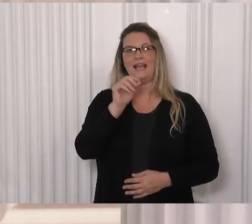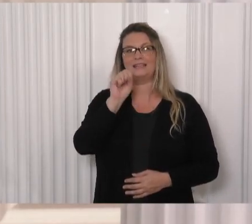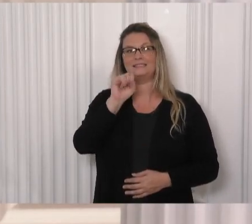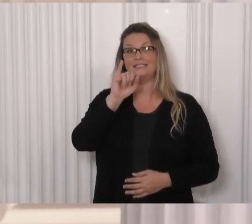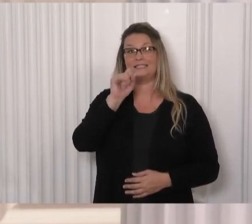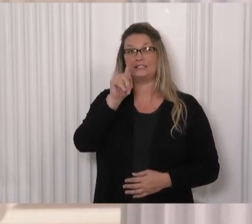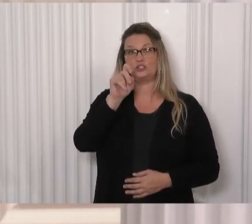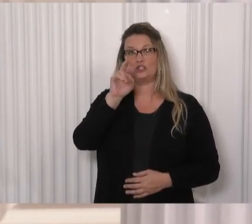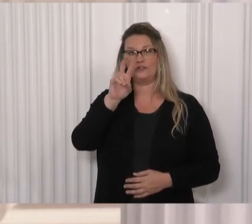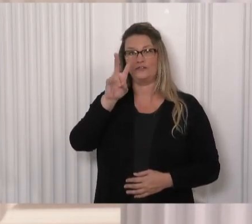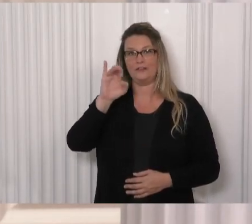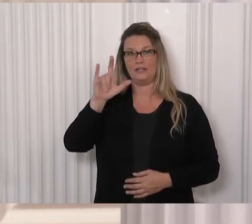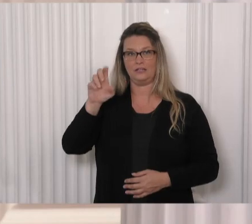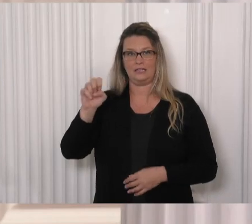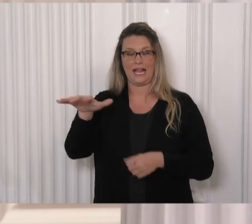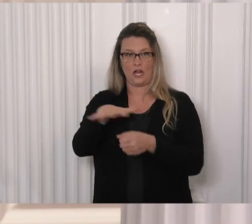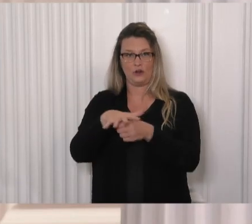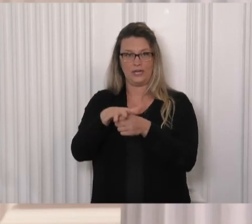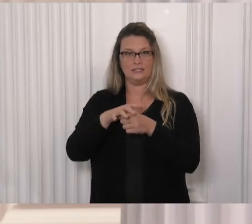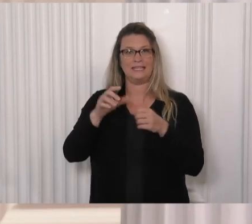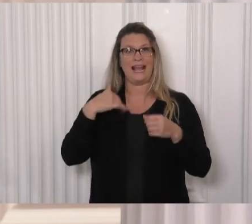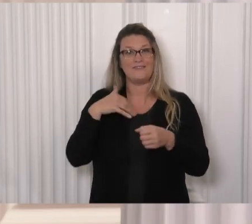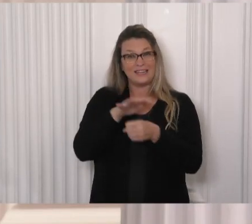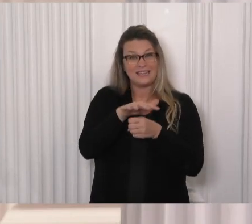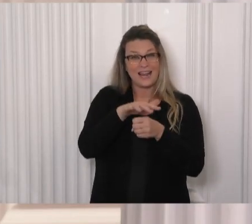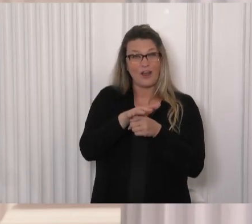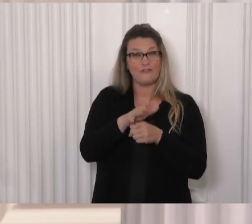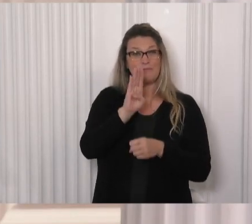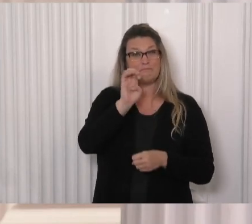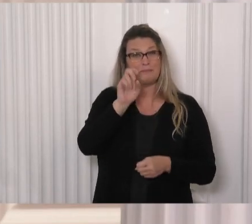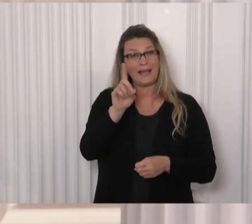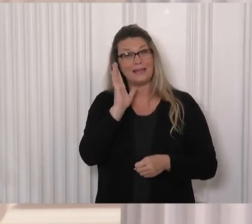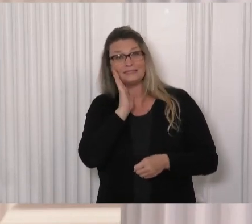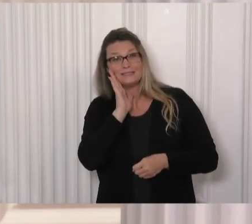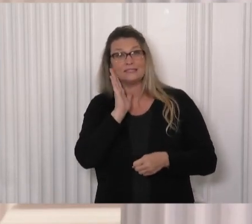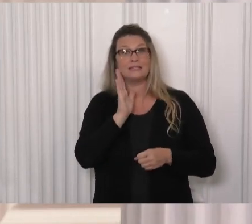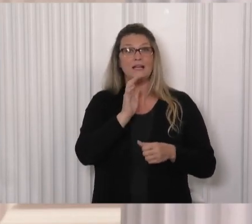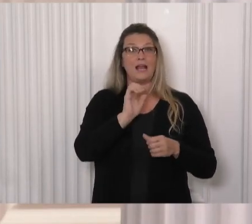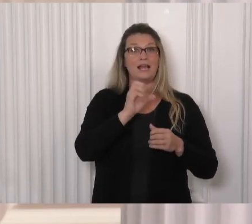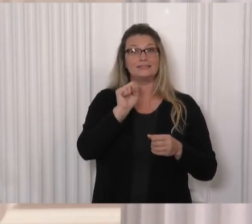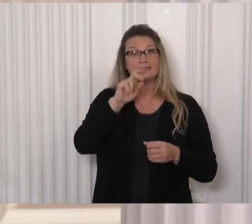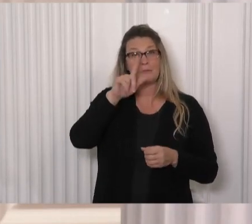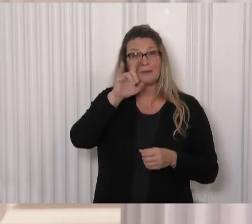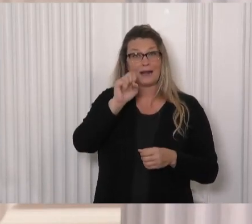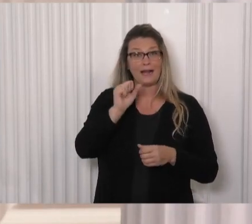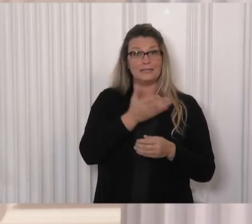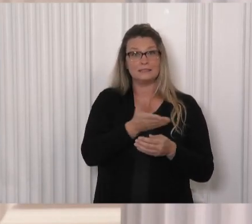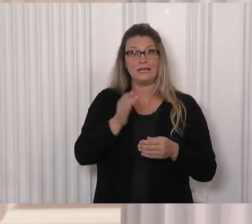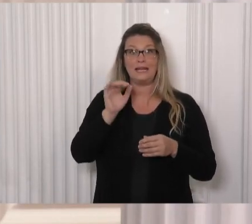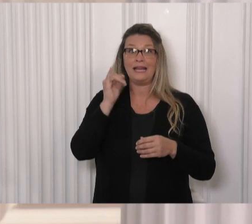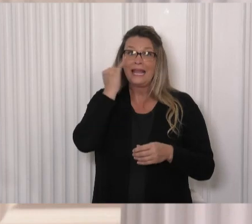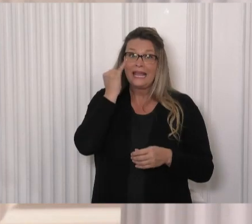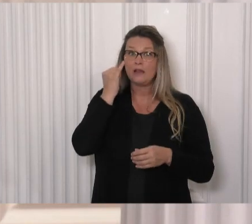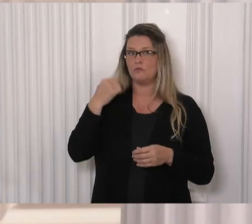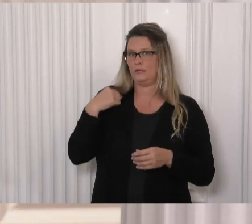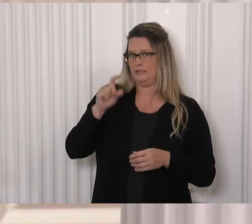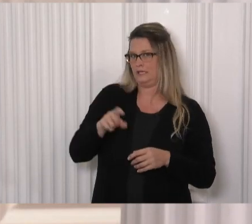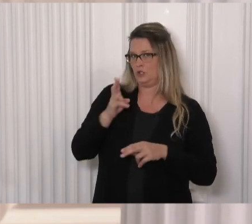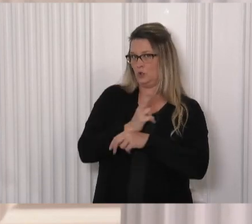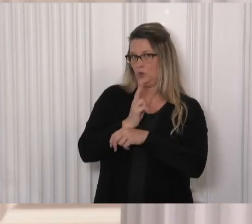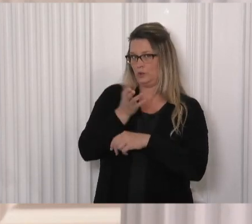space and have them staffed properly and everything from the standpoint of supplies in case we've got to use them.